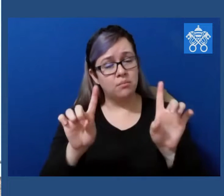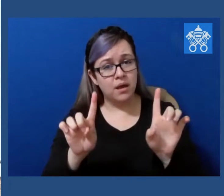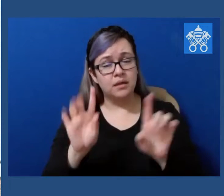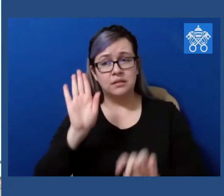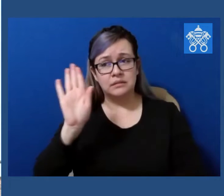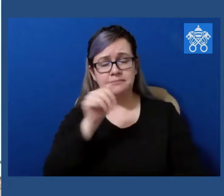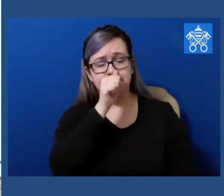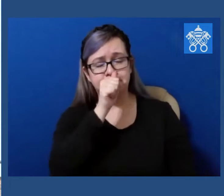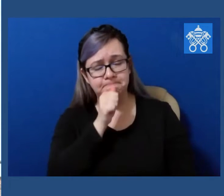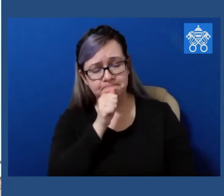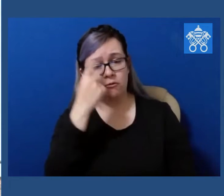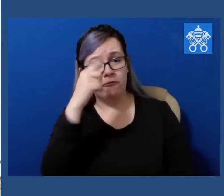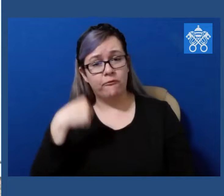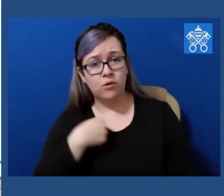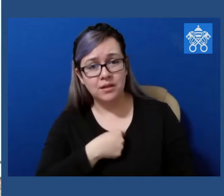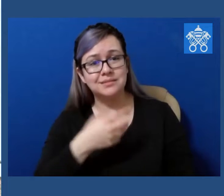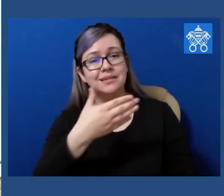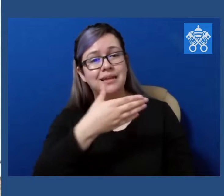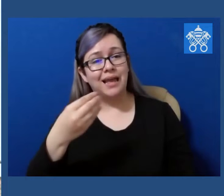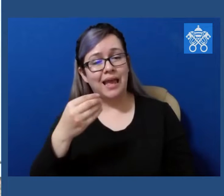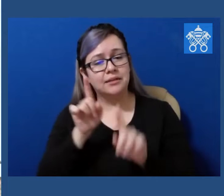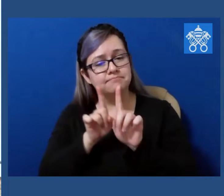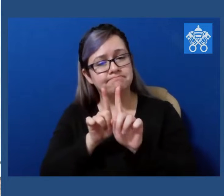instead suffers for us and with us.